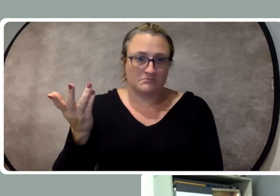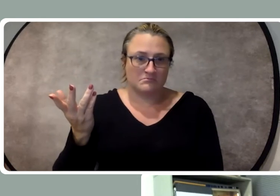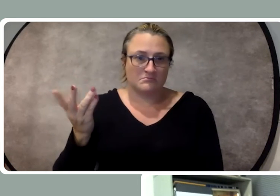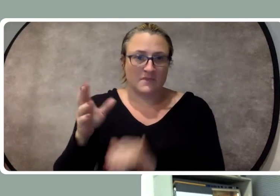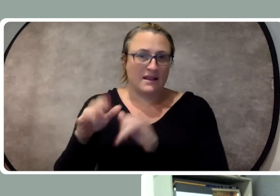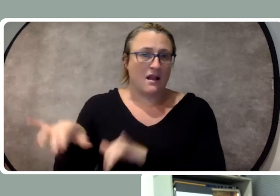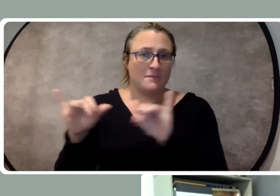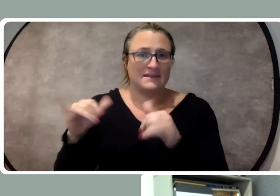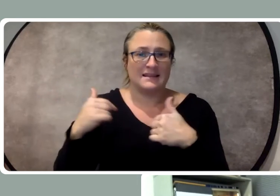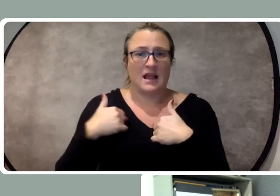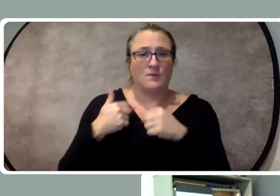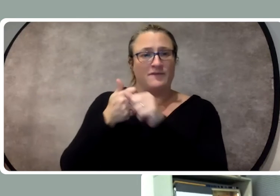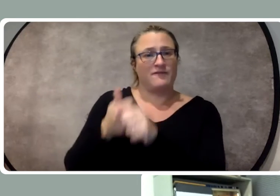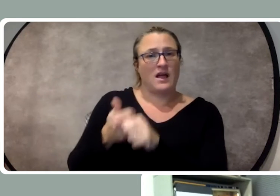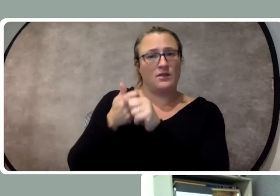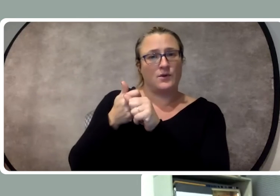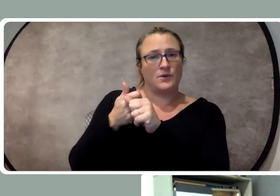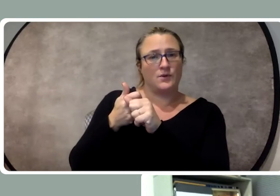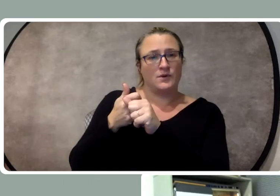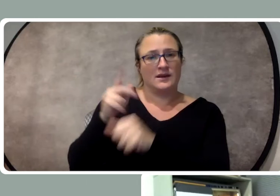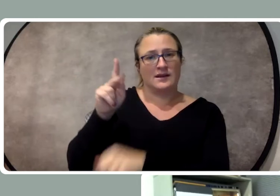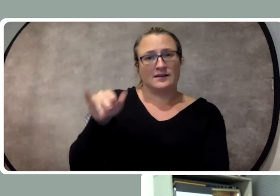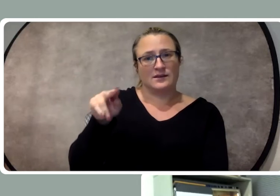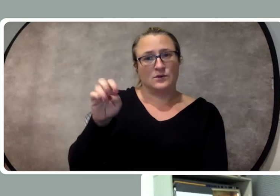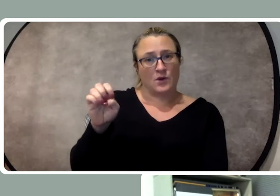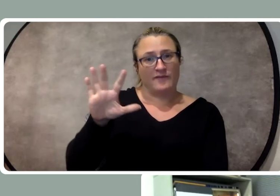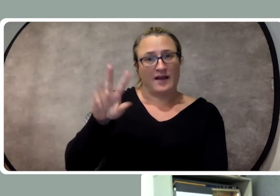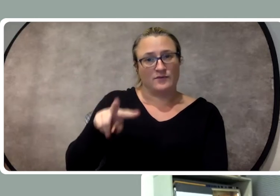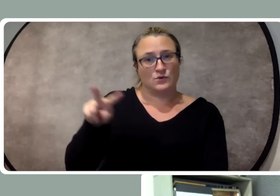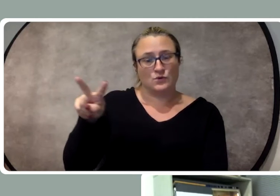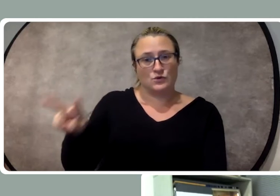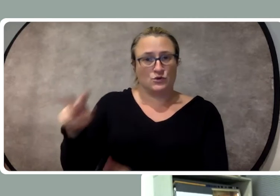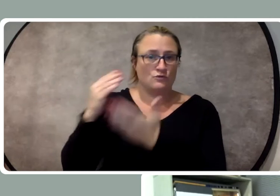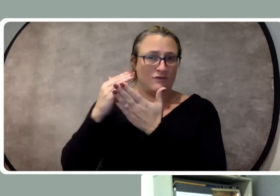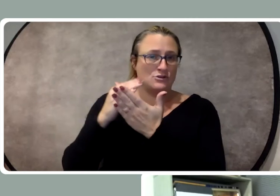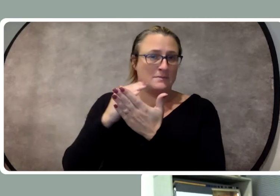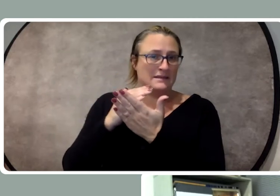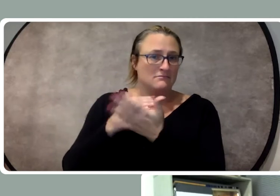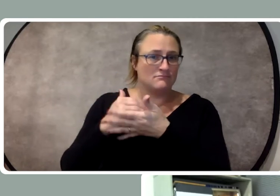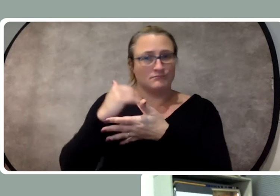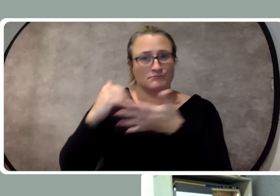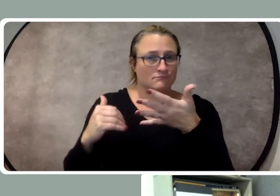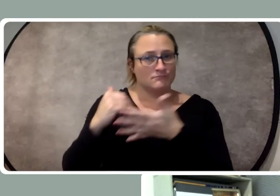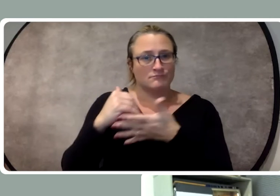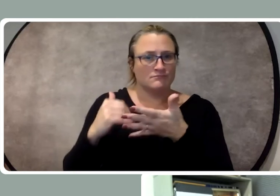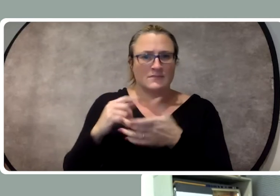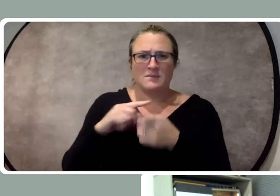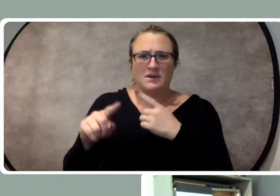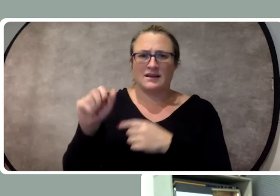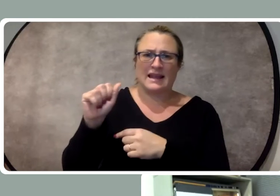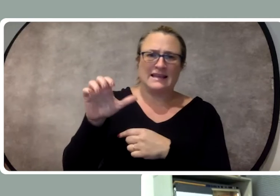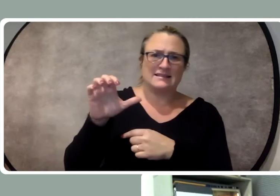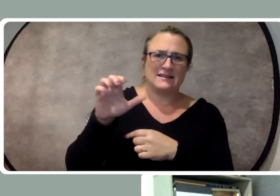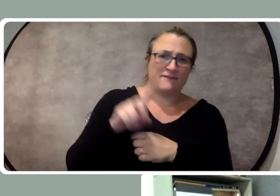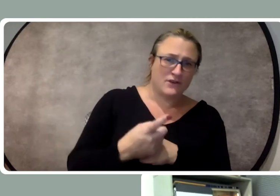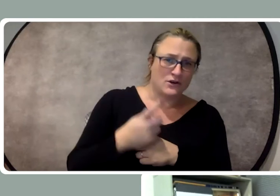do according to the KEYNOTE 522 regimen, but I really don't think there's any downside with doing the AC first and doing